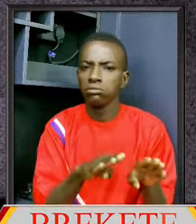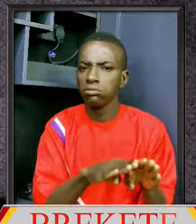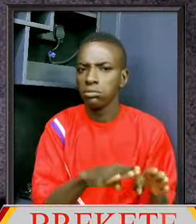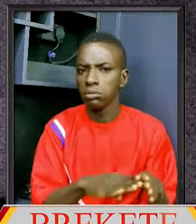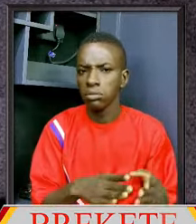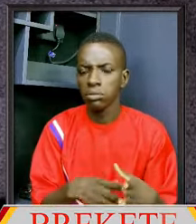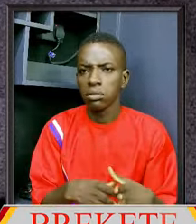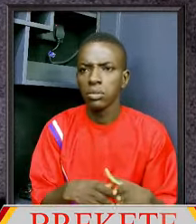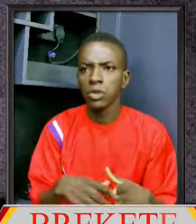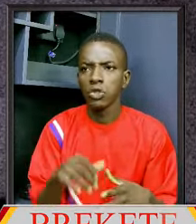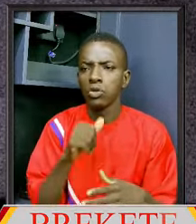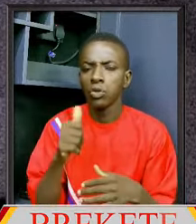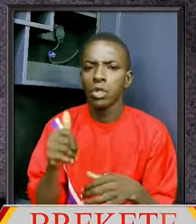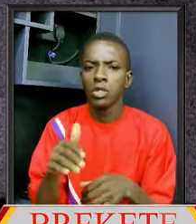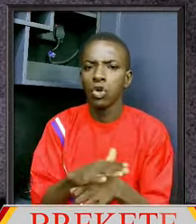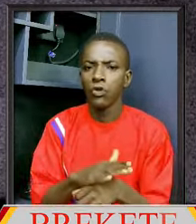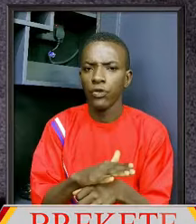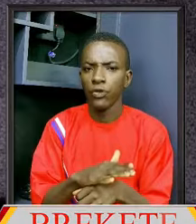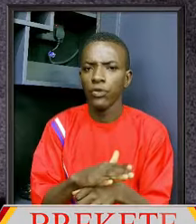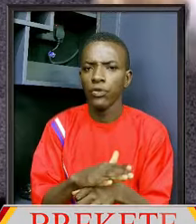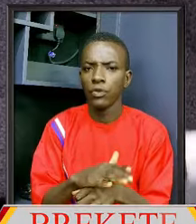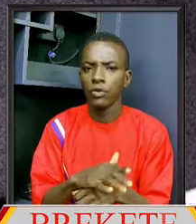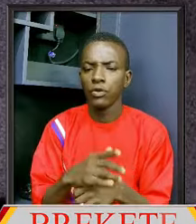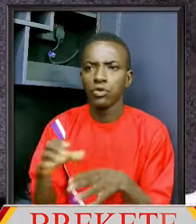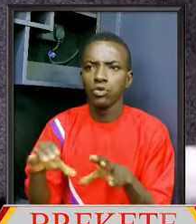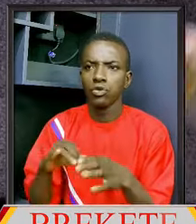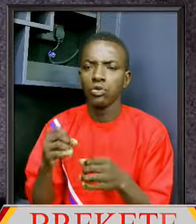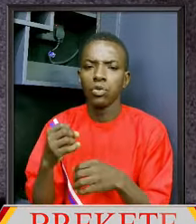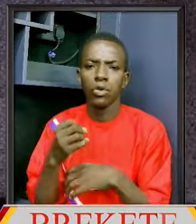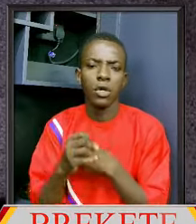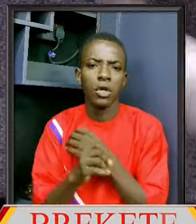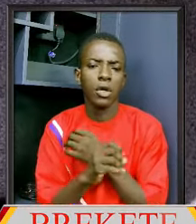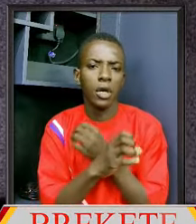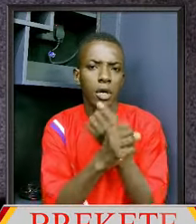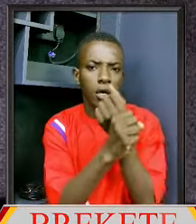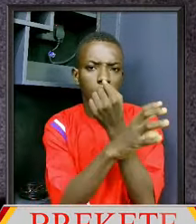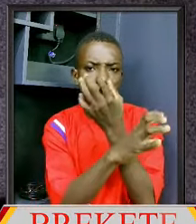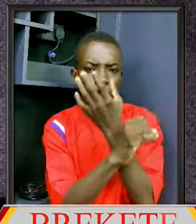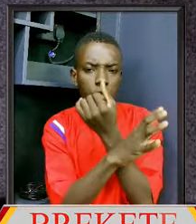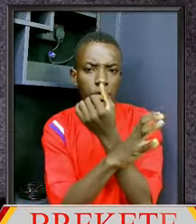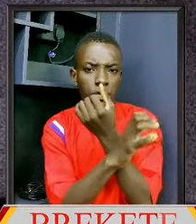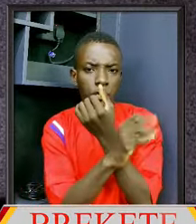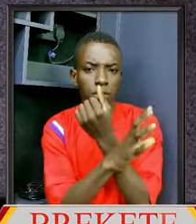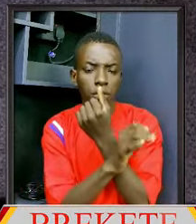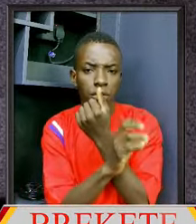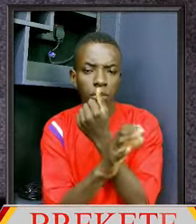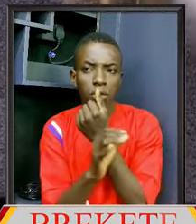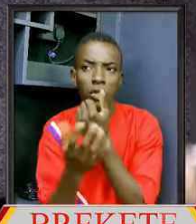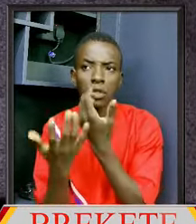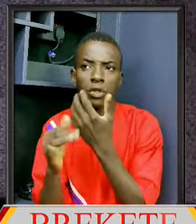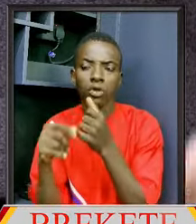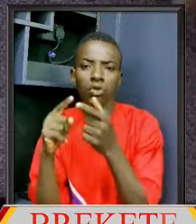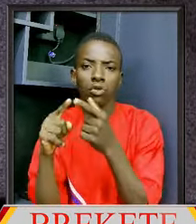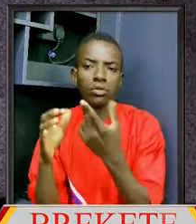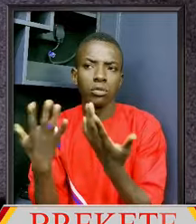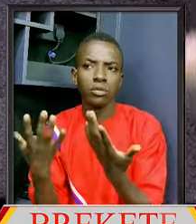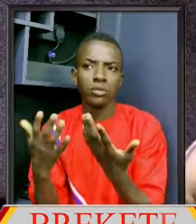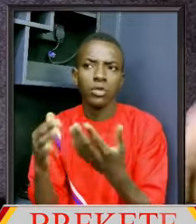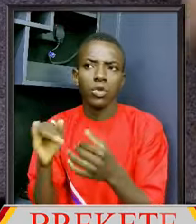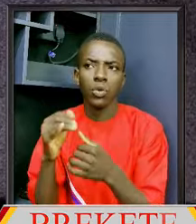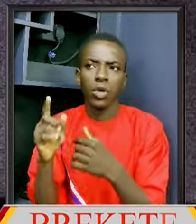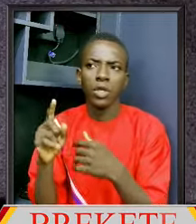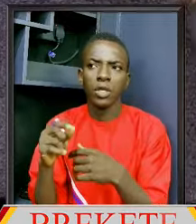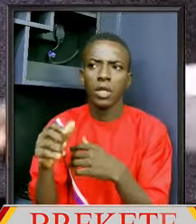Yes. It's not enough to do advertisement or create awareness. Mm. We need to begin to go the application where